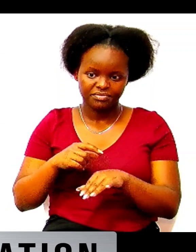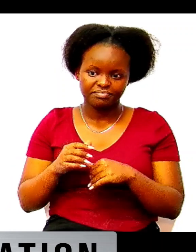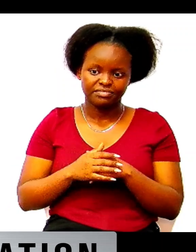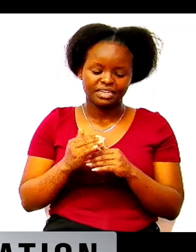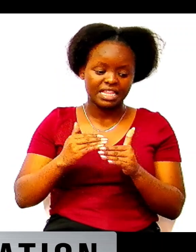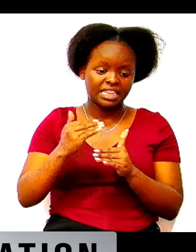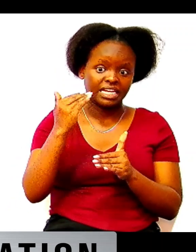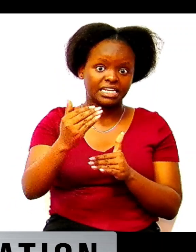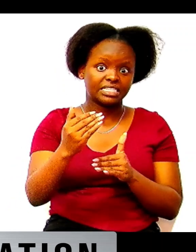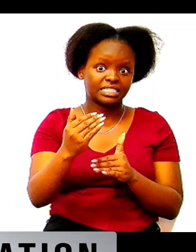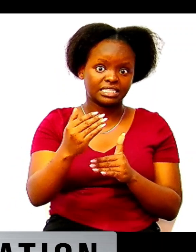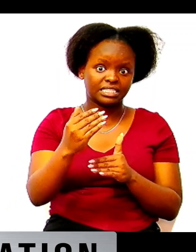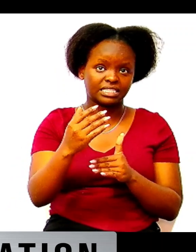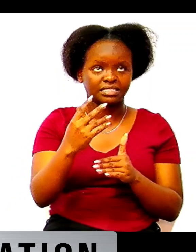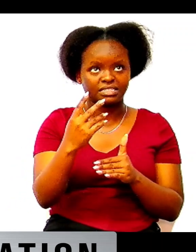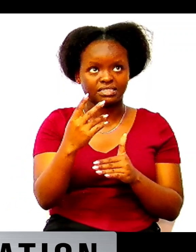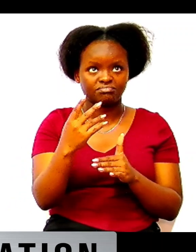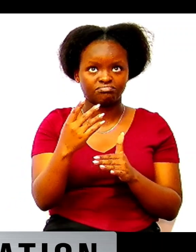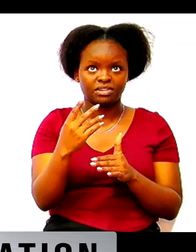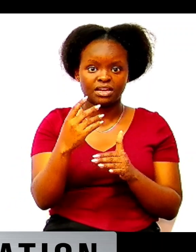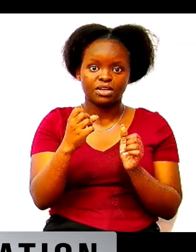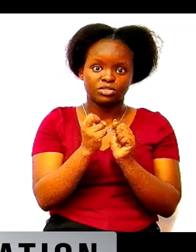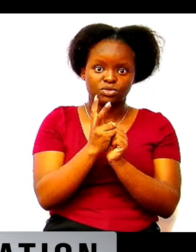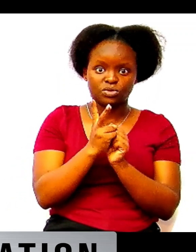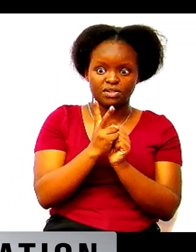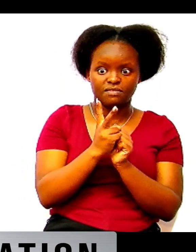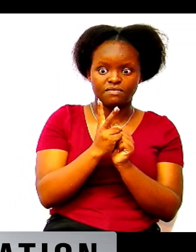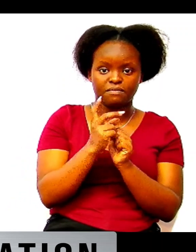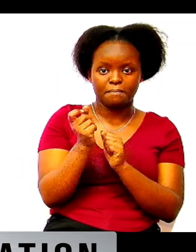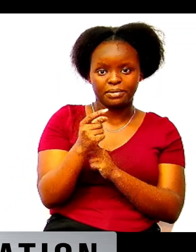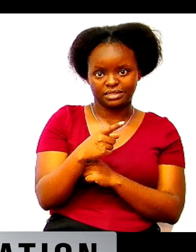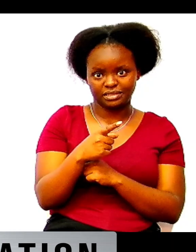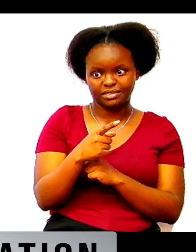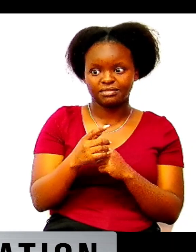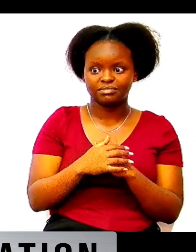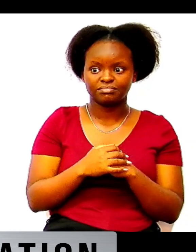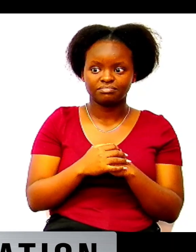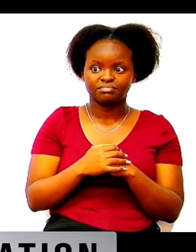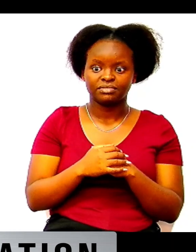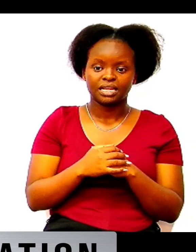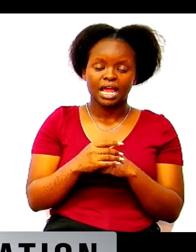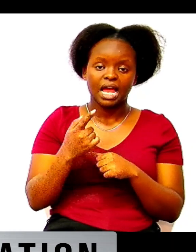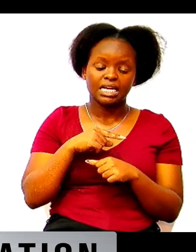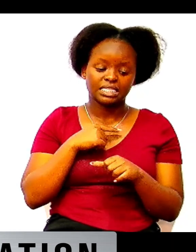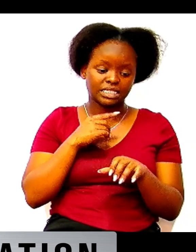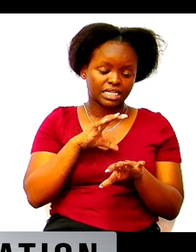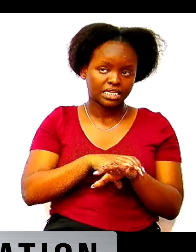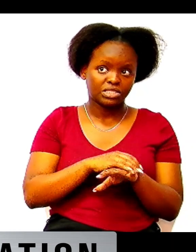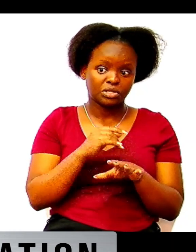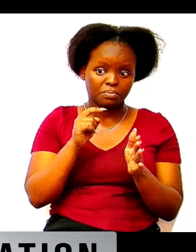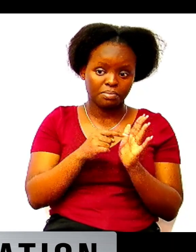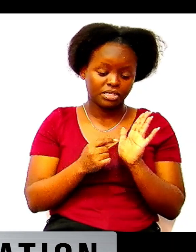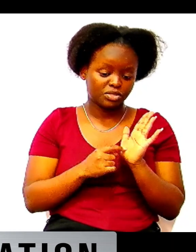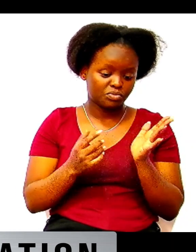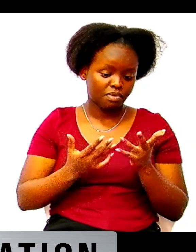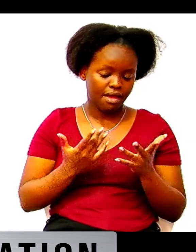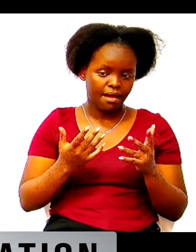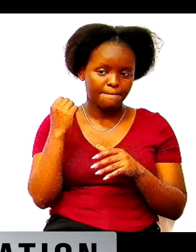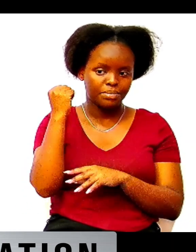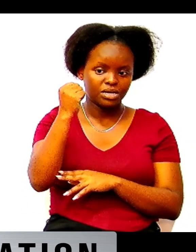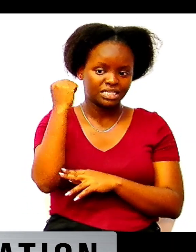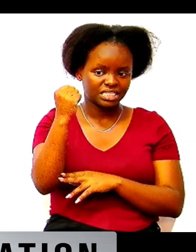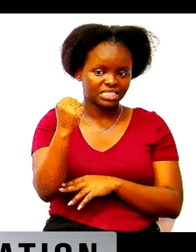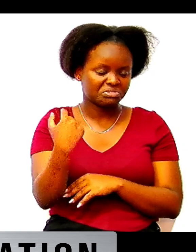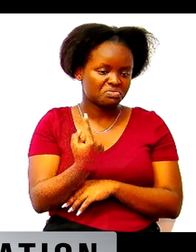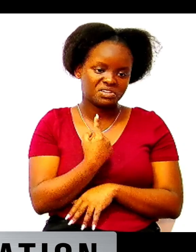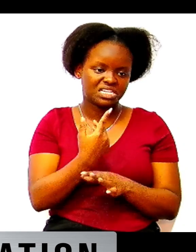next, almost, I think, in the next 12 months or so. And we are going to get to a point where now politics 411 is going to be the only